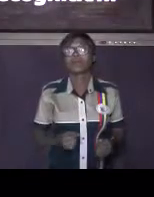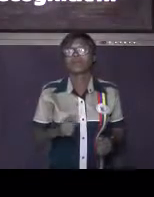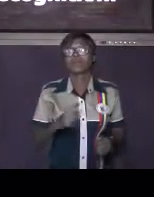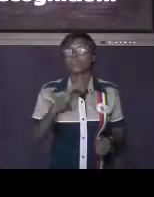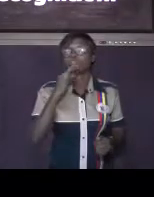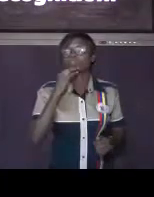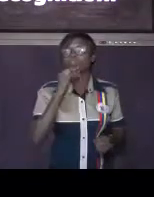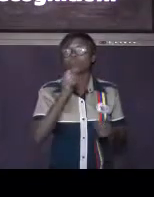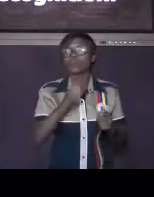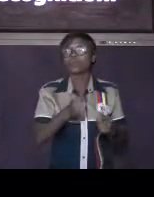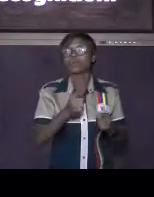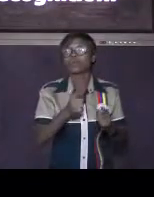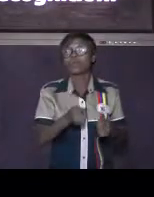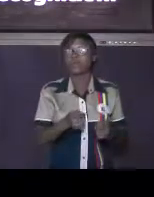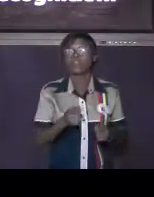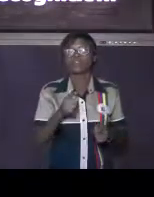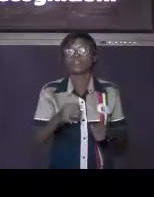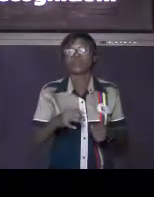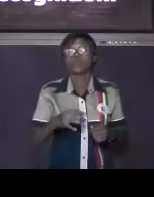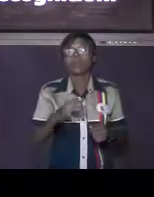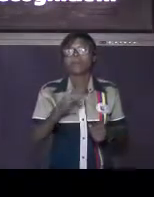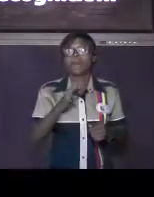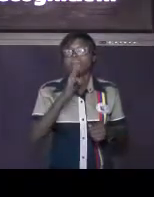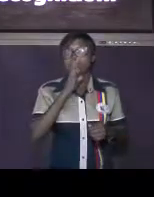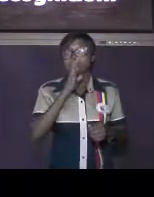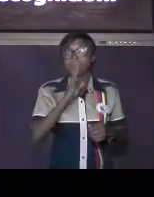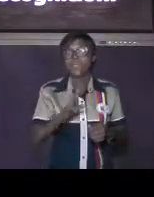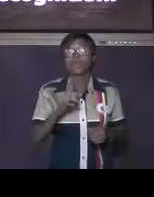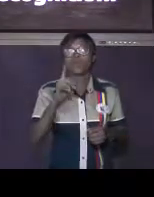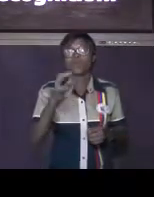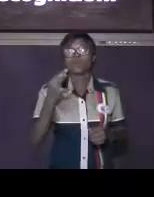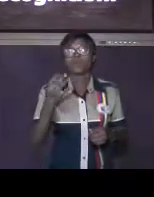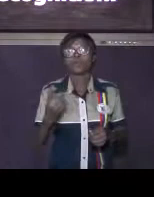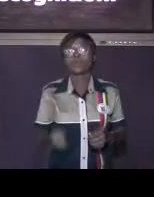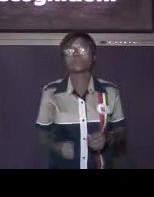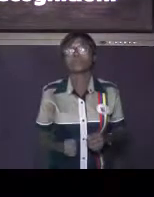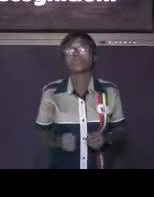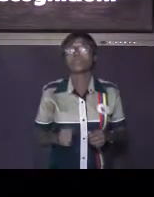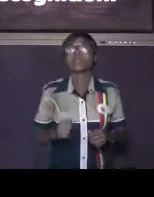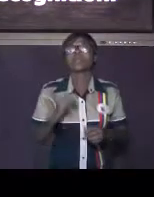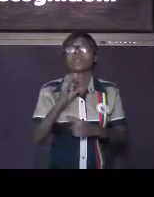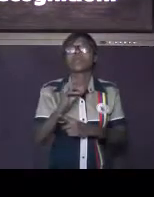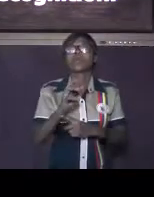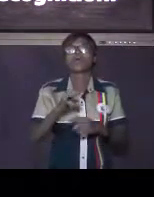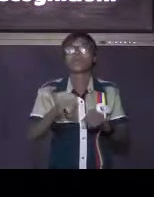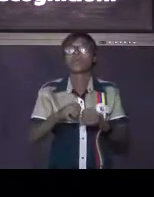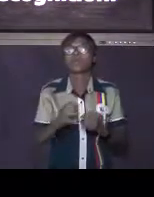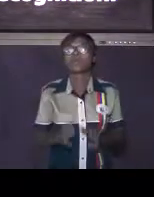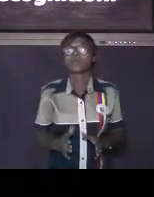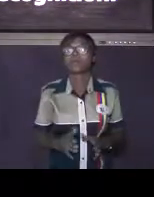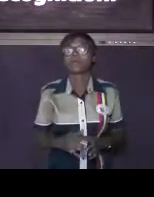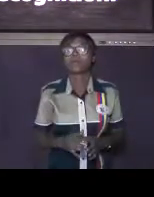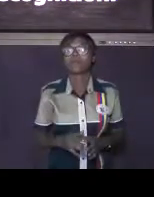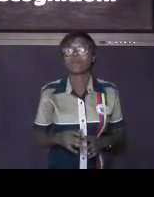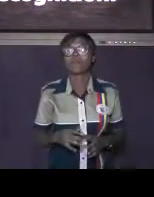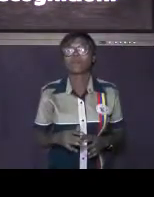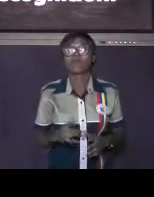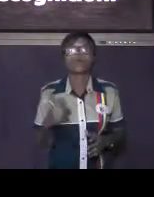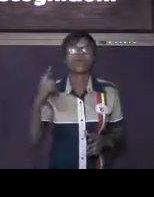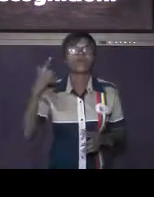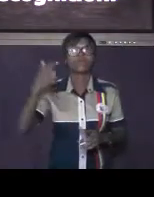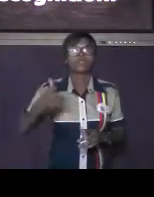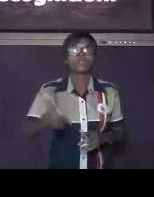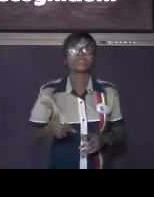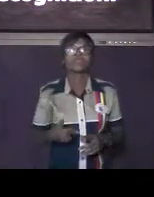one day you will be one of the record breakers. Until next time, don't